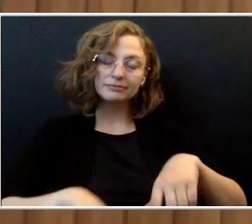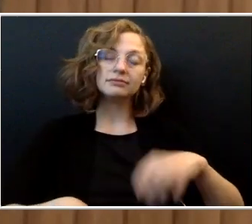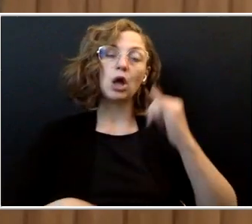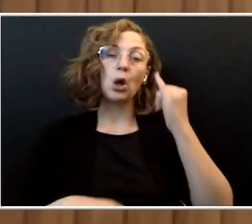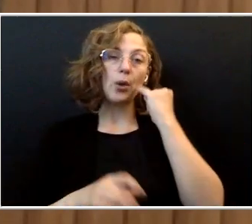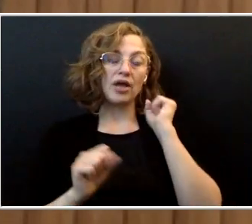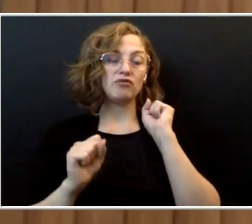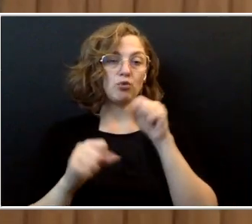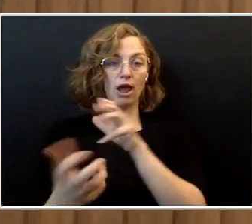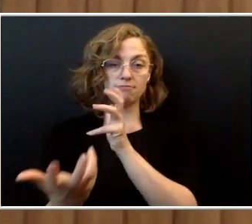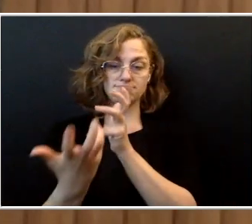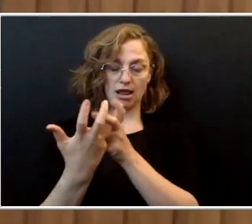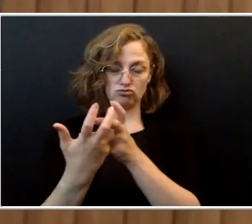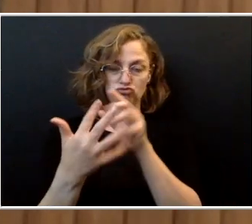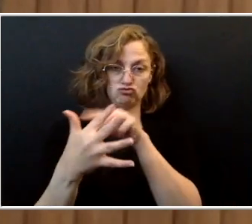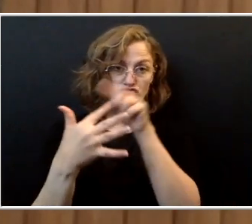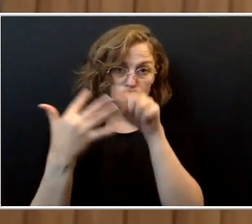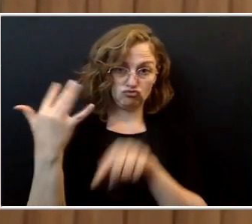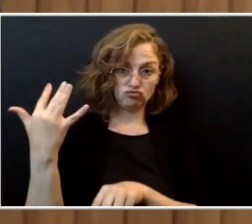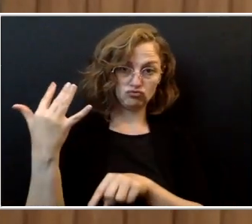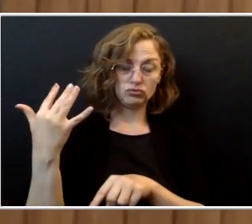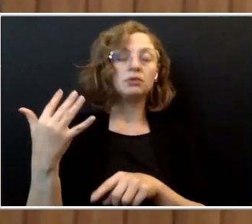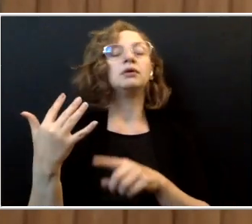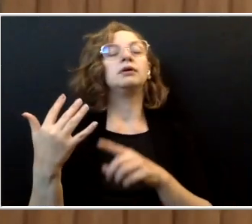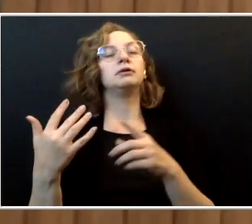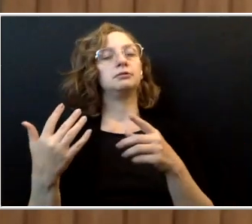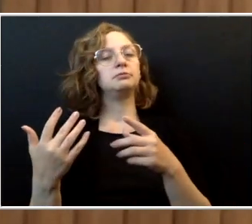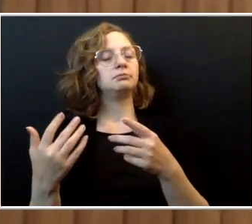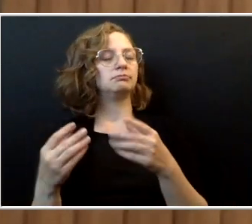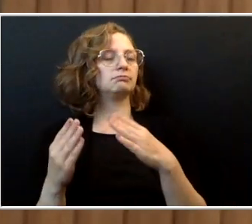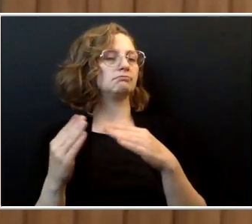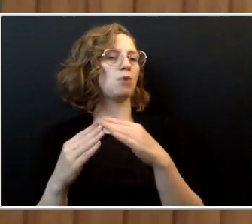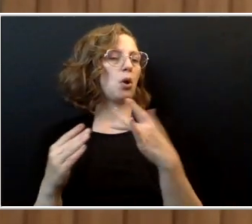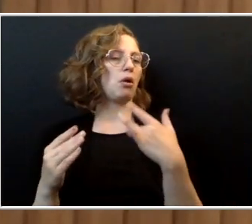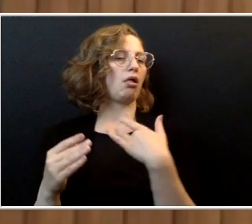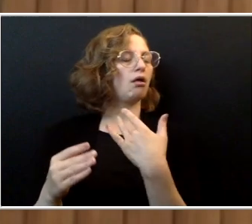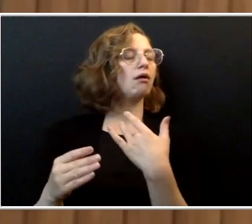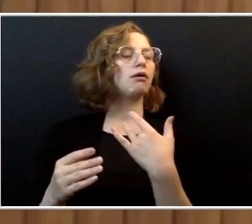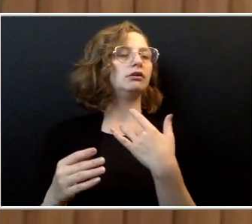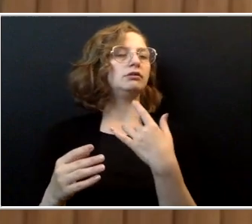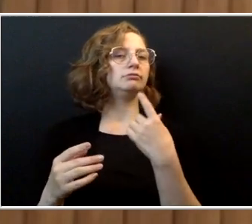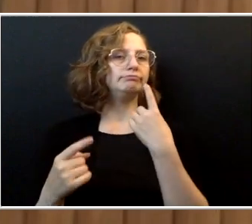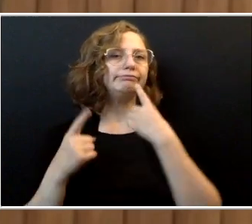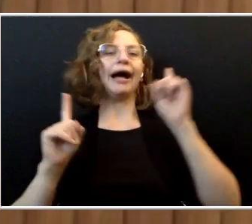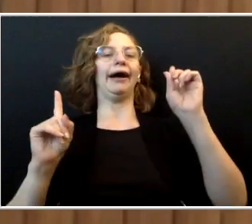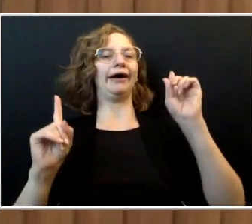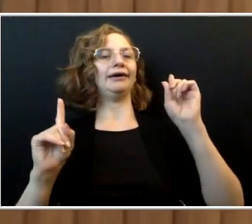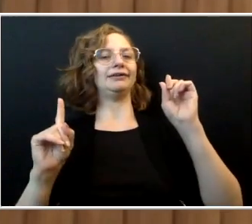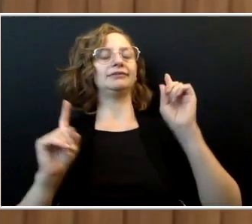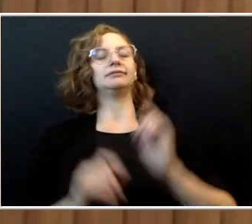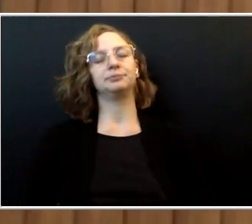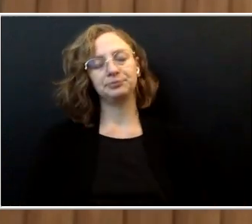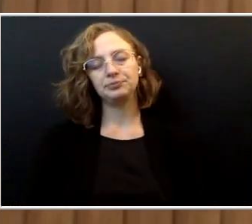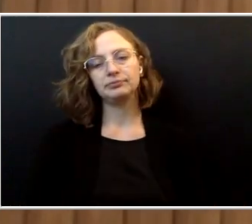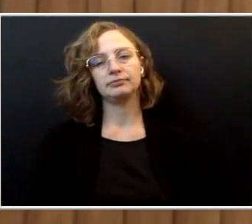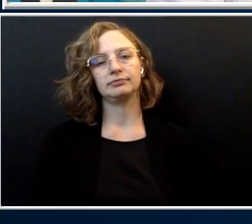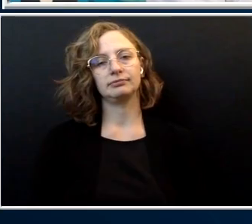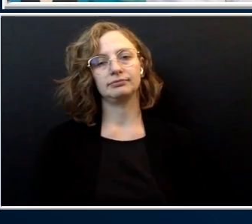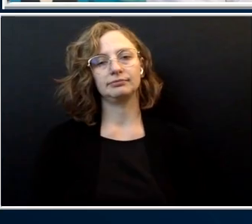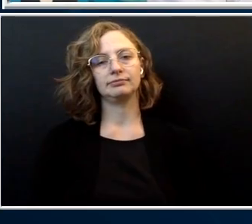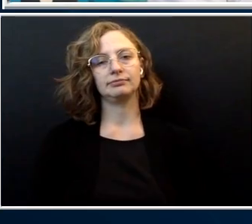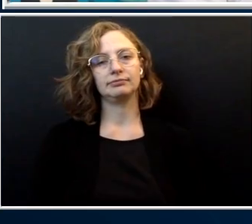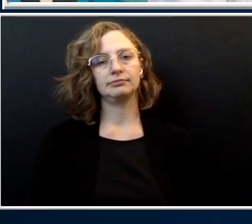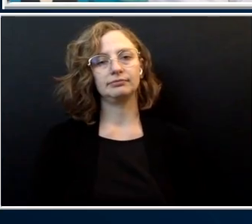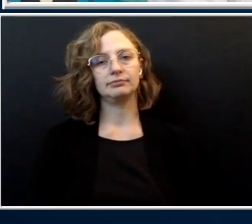is going to make it much more likely that we can kind of bridge that gap between intention and behavior.